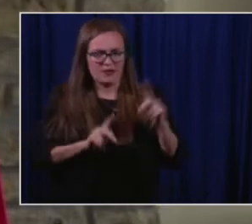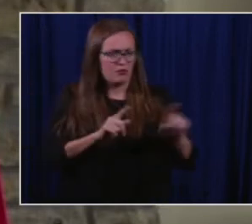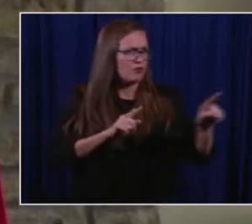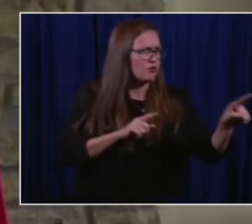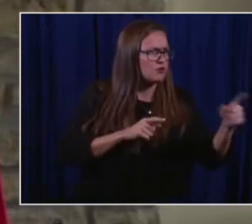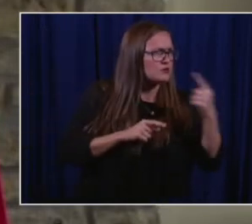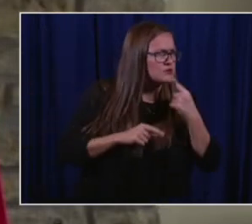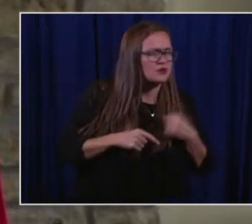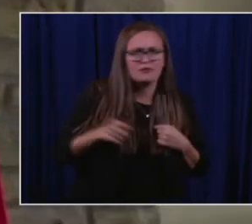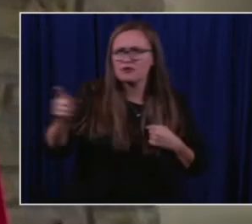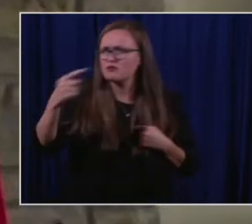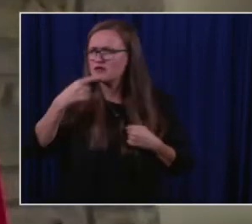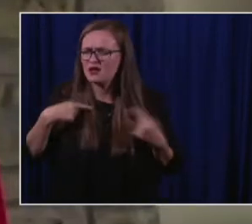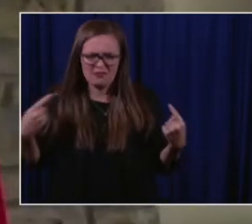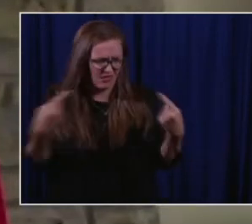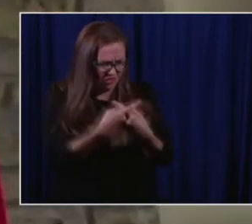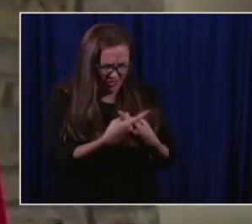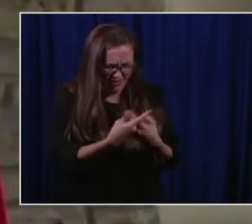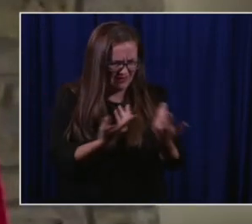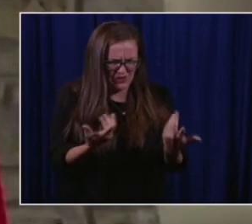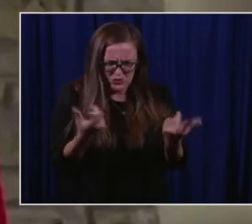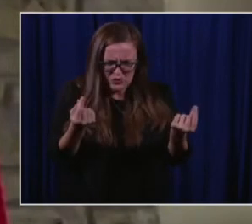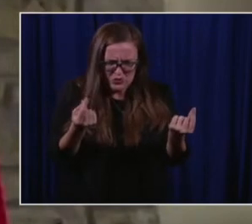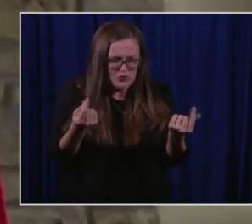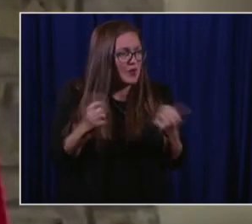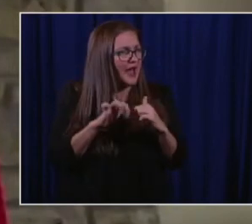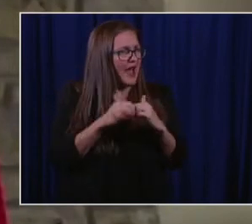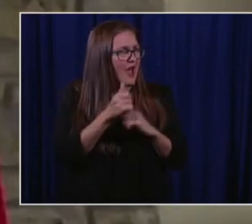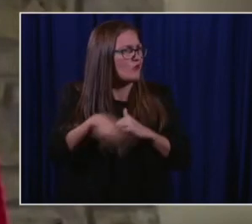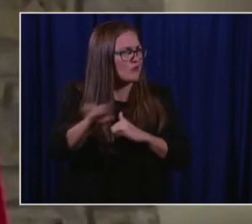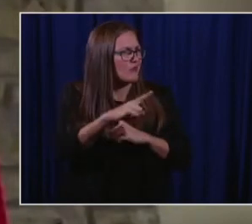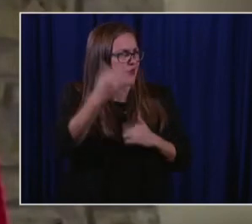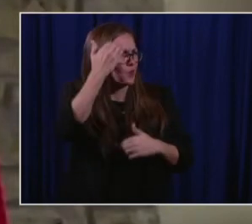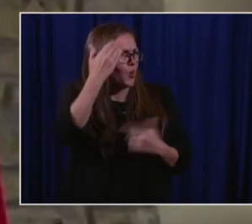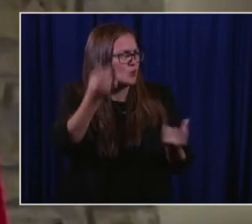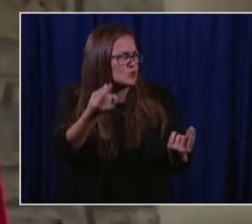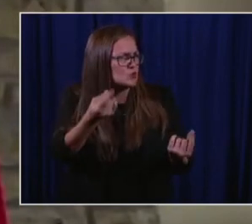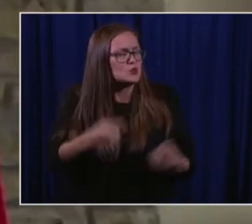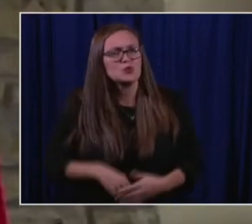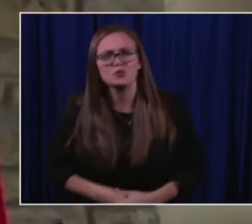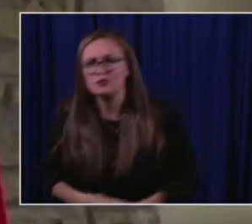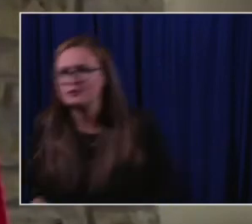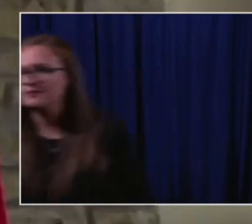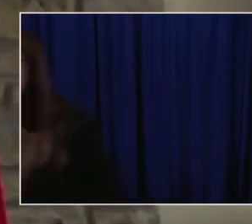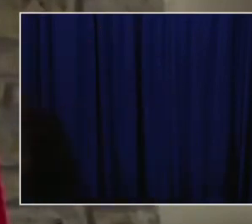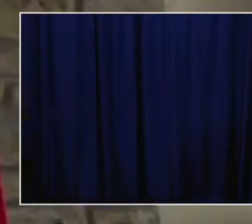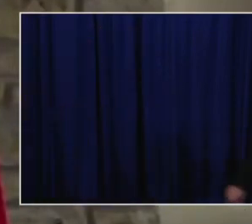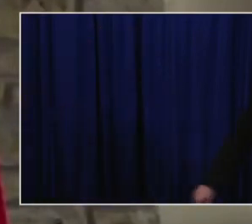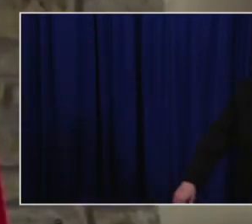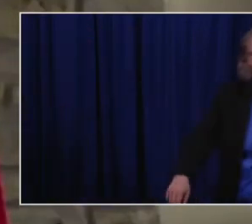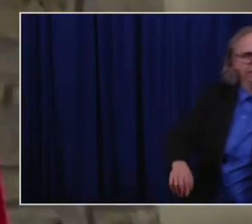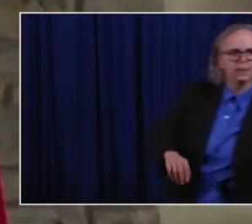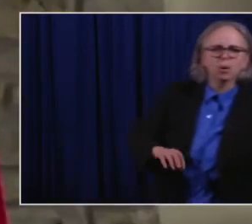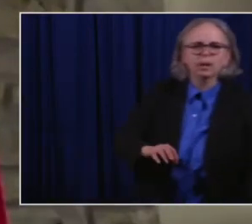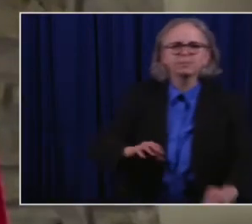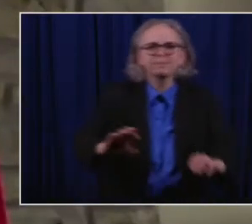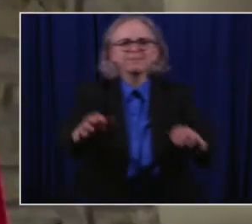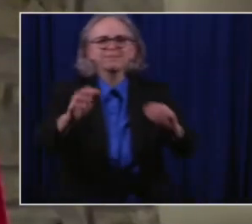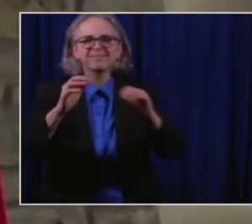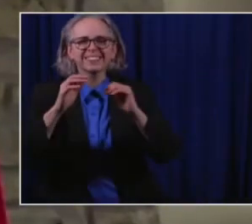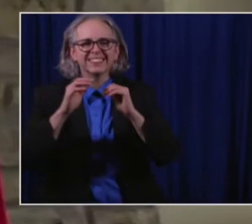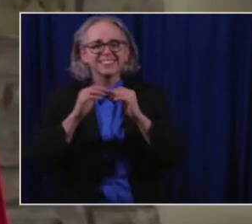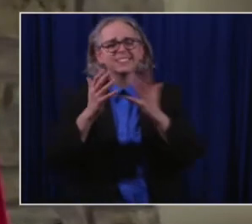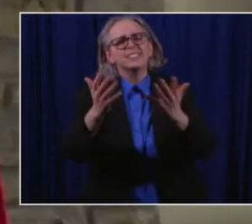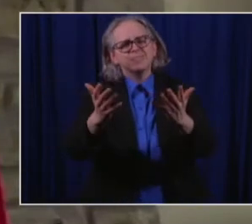elected officials? Well, I think Ohioans are independent thinkers. It's been my experience throughout my life, and they think for